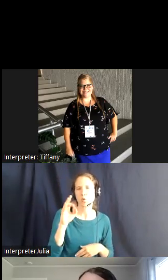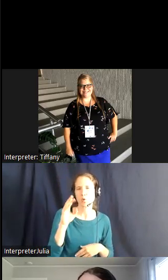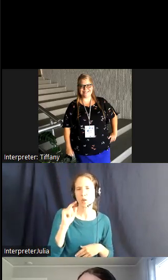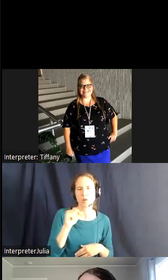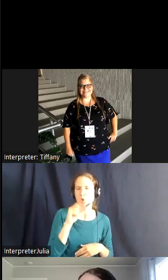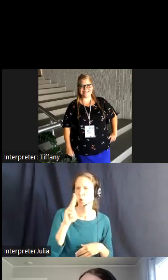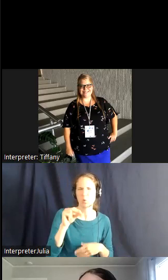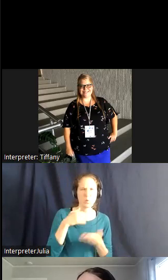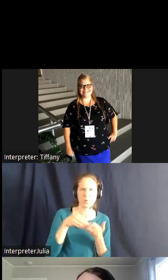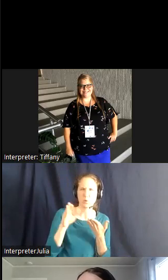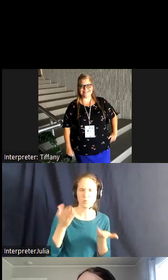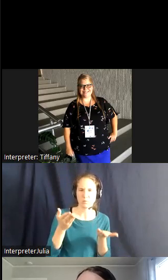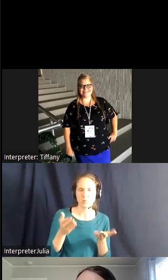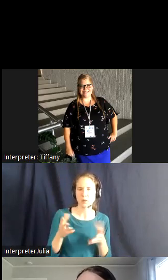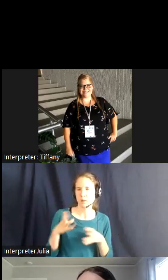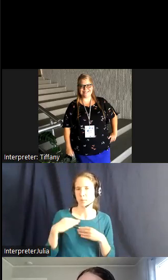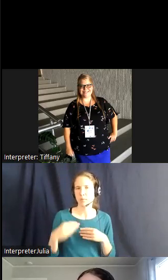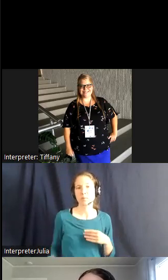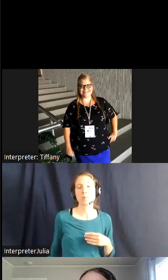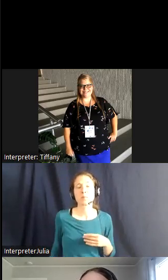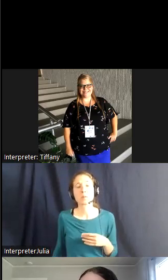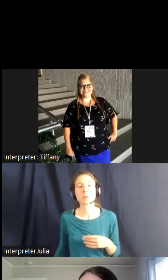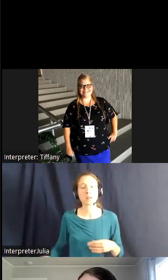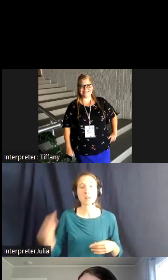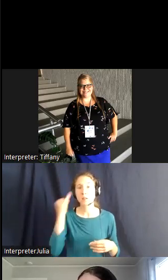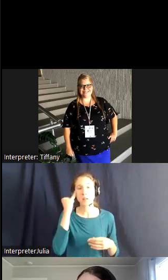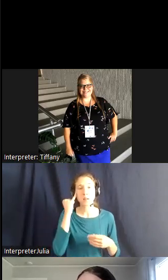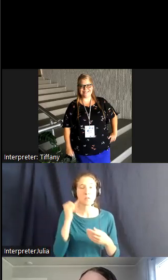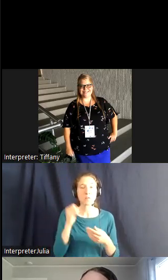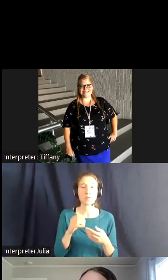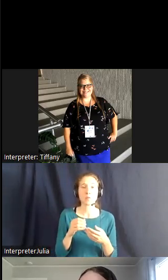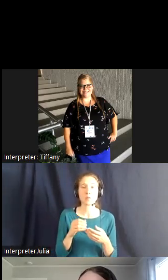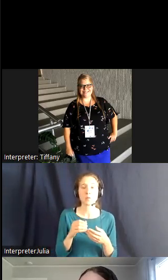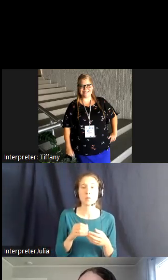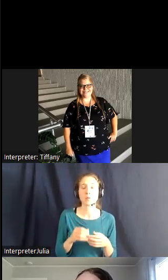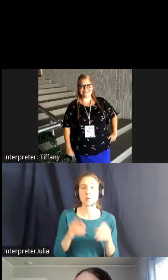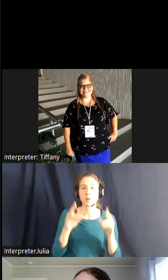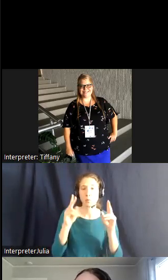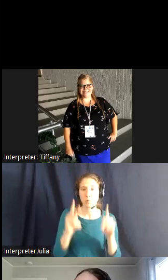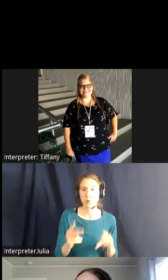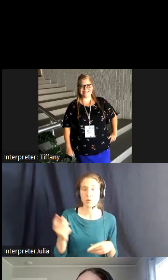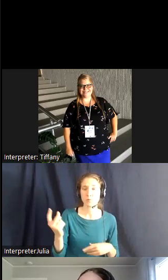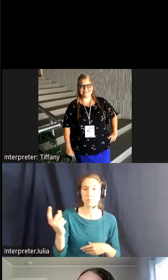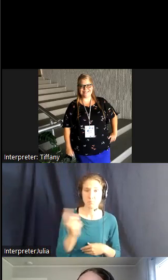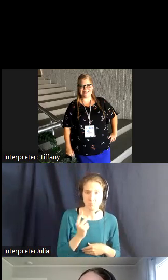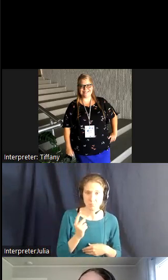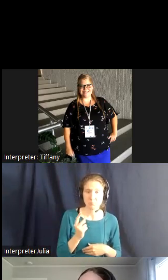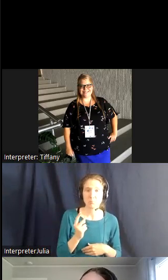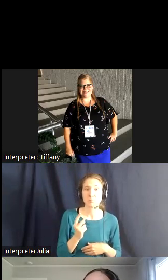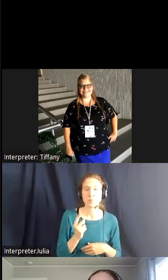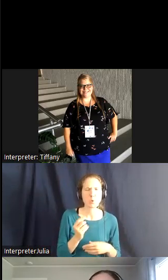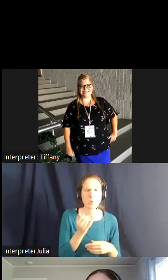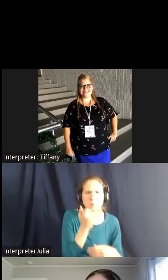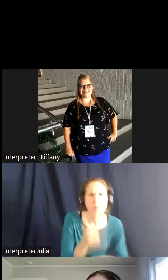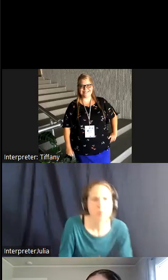clinical capacity or expertise of the safety net provider, no individual shall be refused care. There's a typo here, I